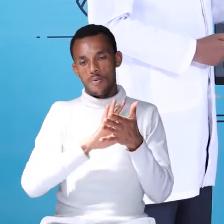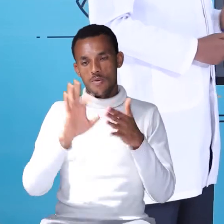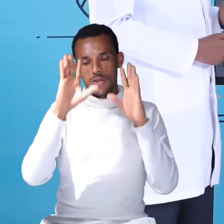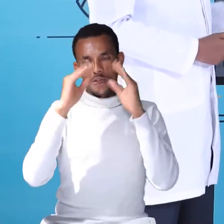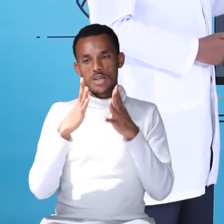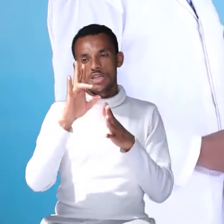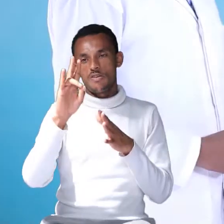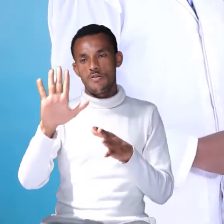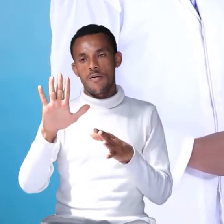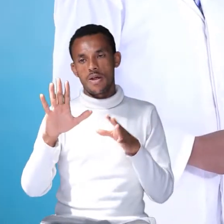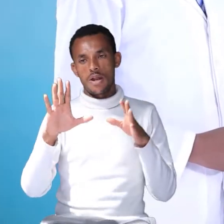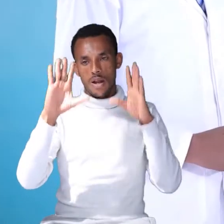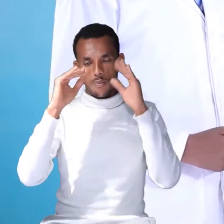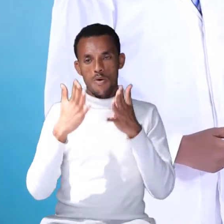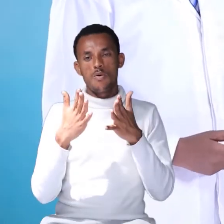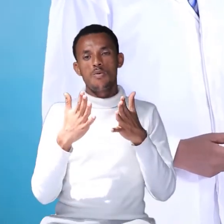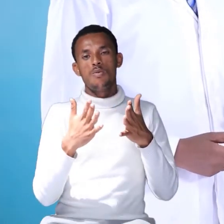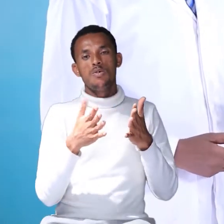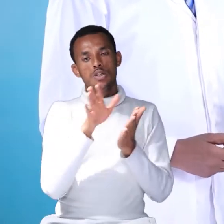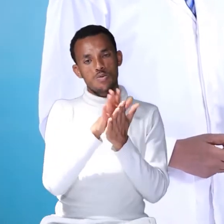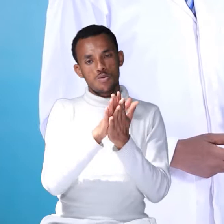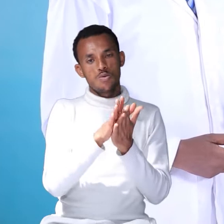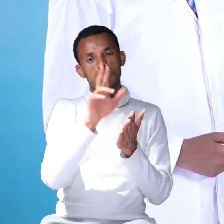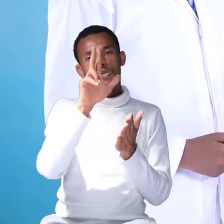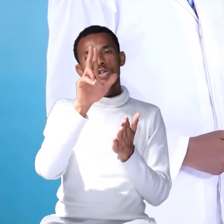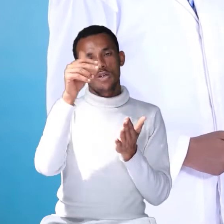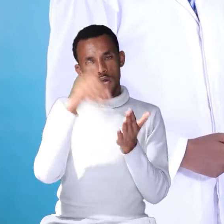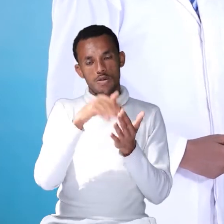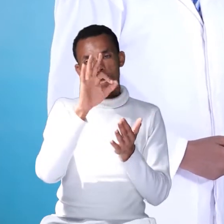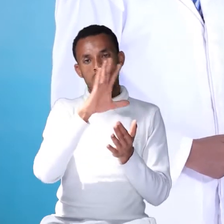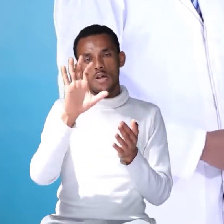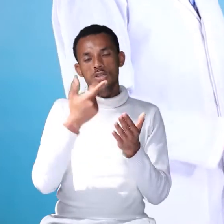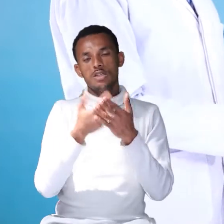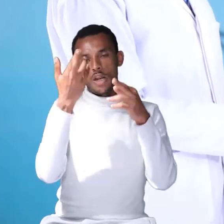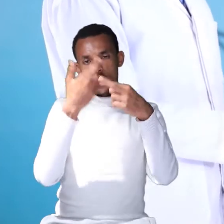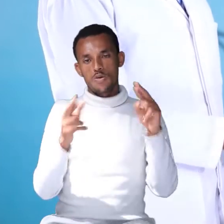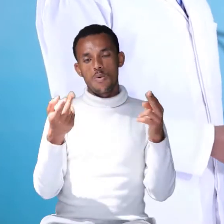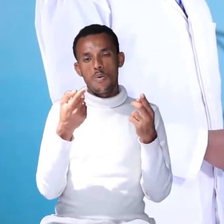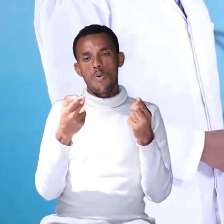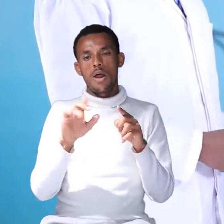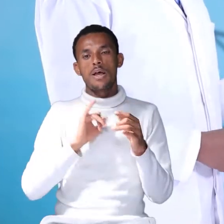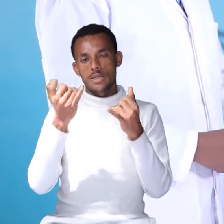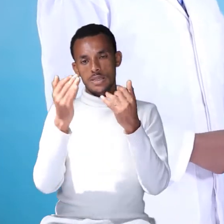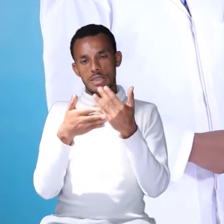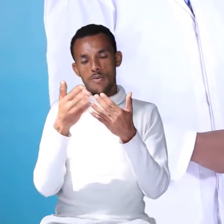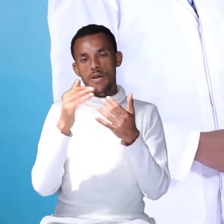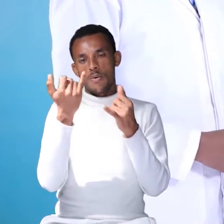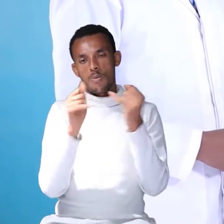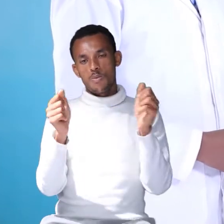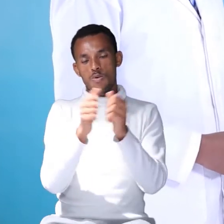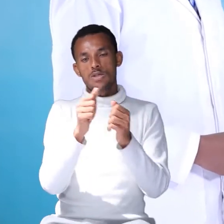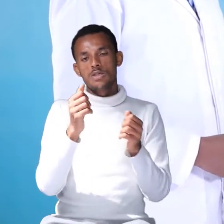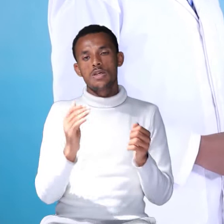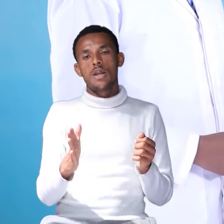teachers, 75. Number of students in the school, it was 3,900. So this is the ratio. When I simplify this one, divide both sides